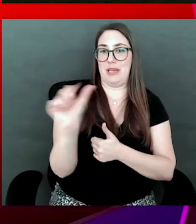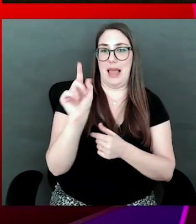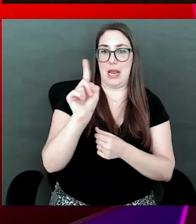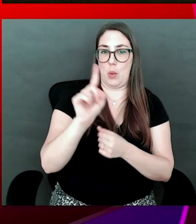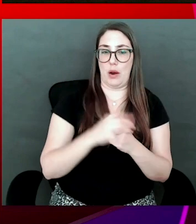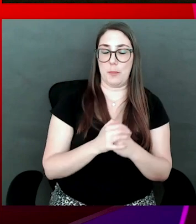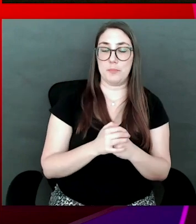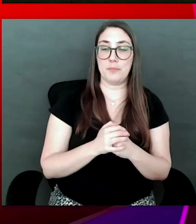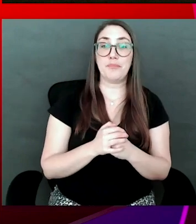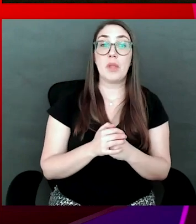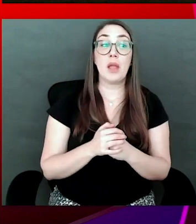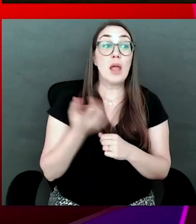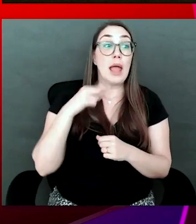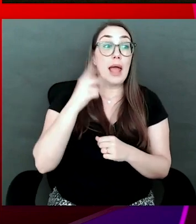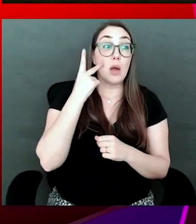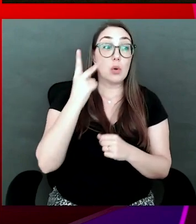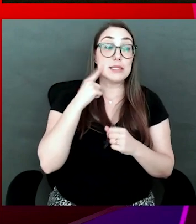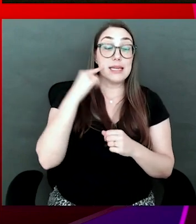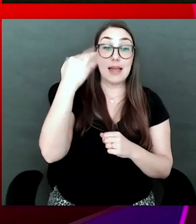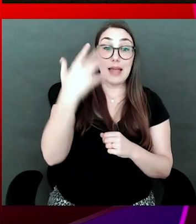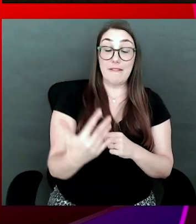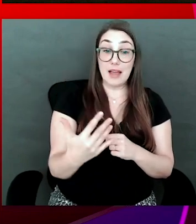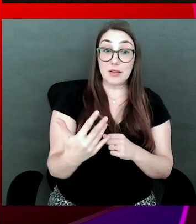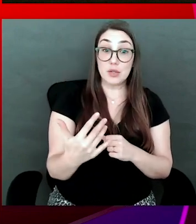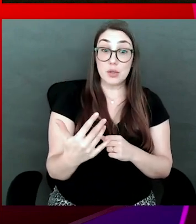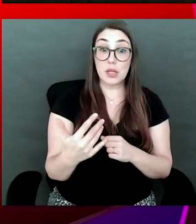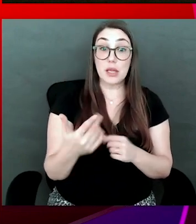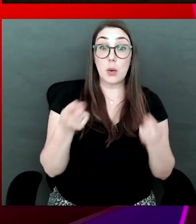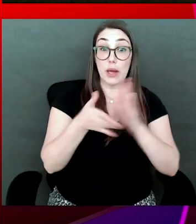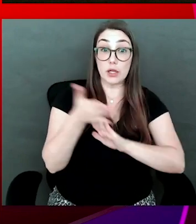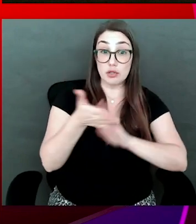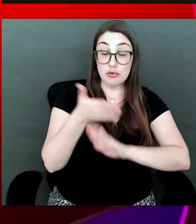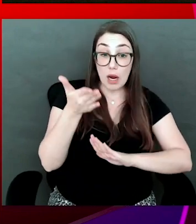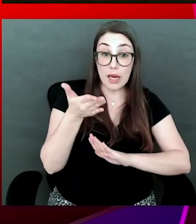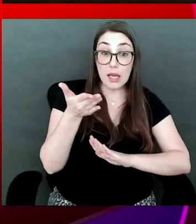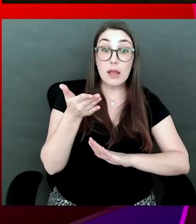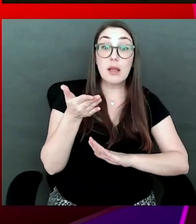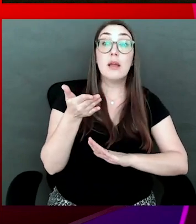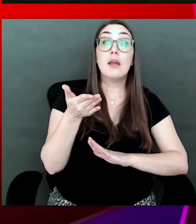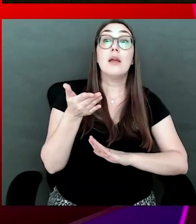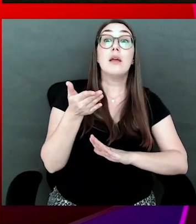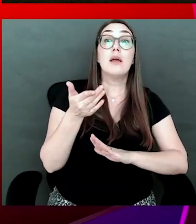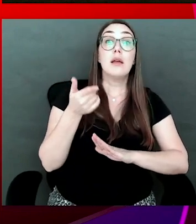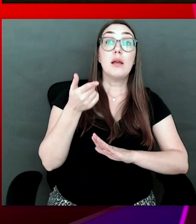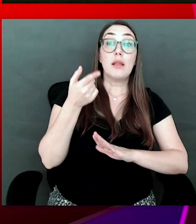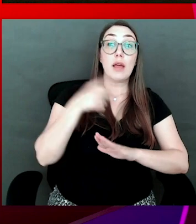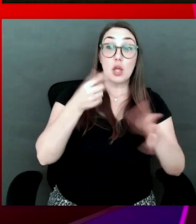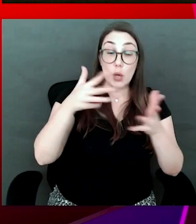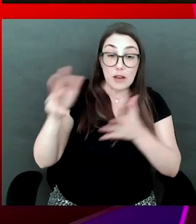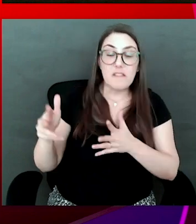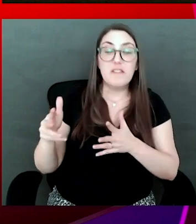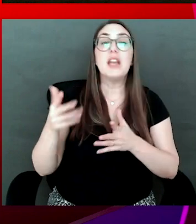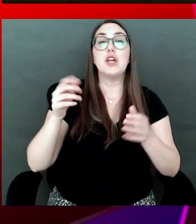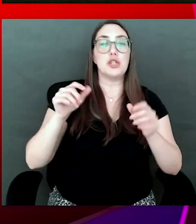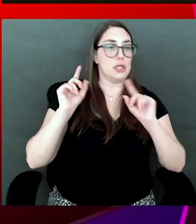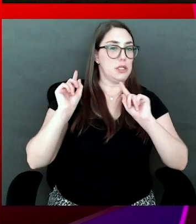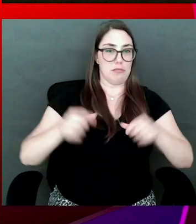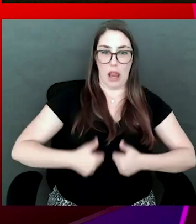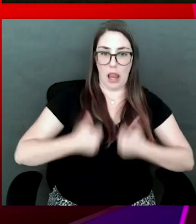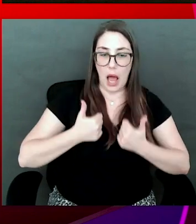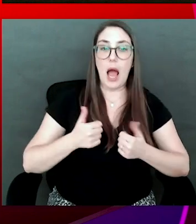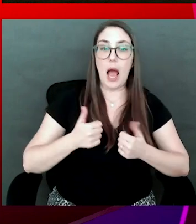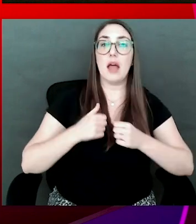And what we'll see eventually when it's running, is that the SDK gets initialized, the process is ready, it's hosting the game server process,